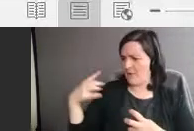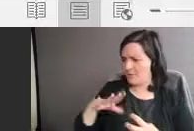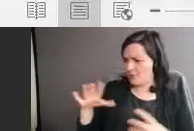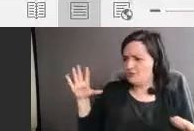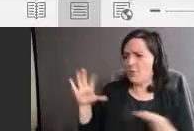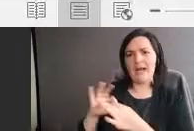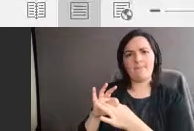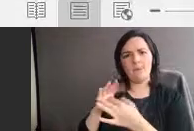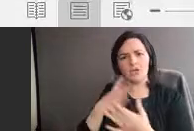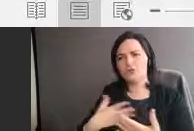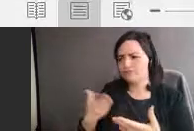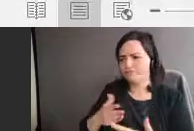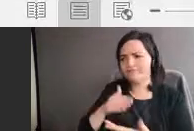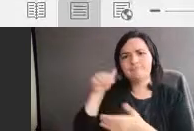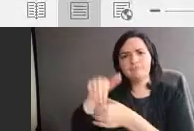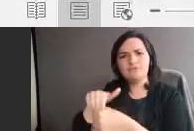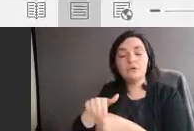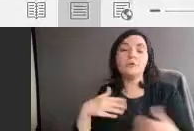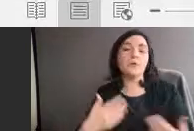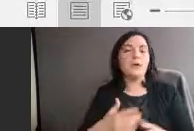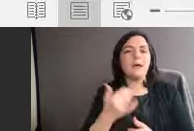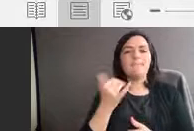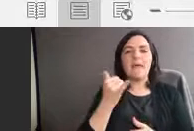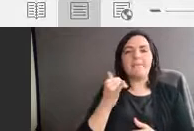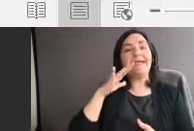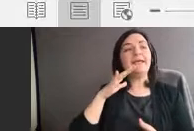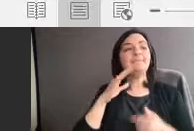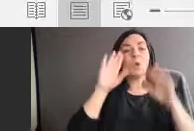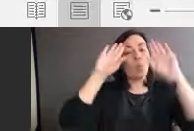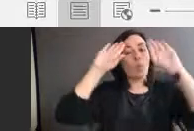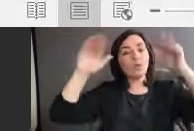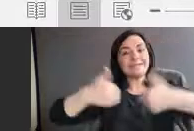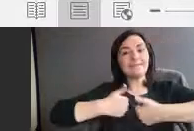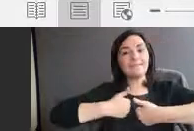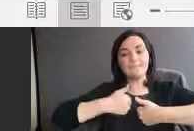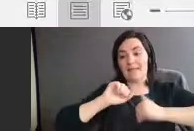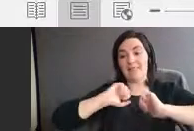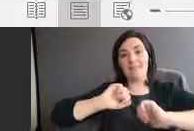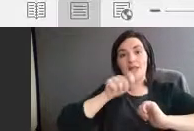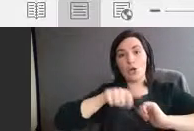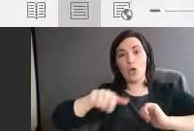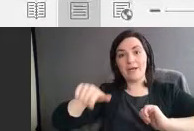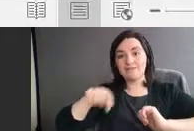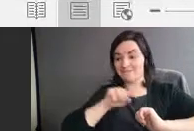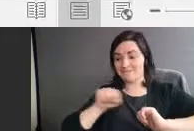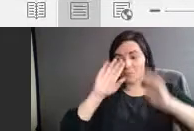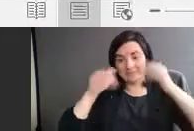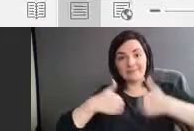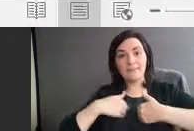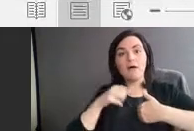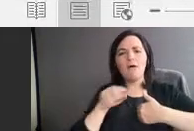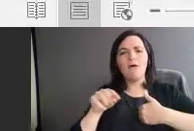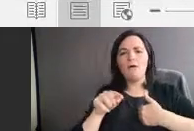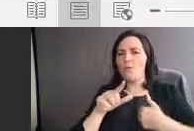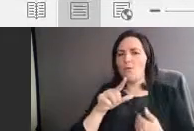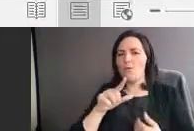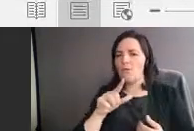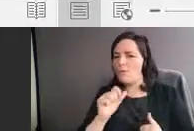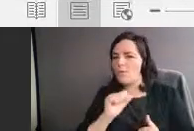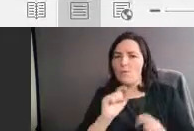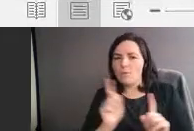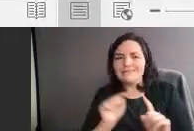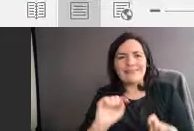Meeting the needs of autistic learners, lots of research has been carried out into that. So that's partly a justification why you might be carrying